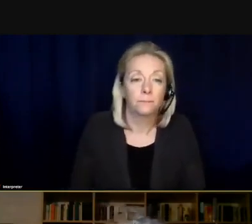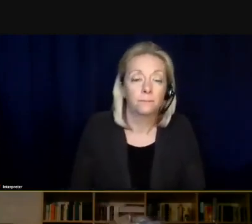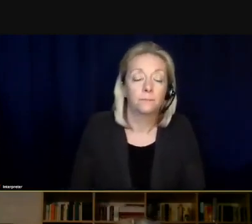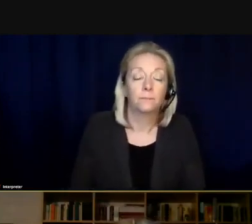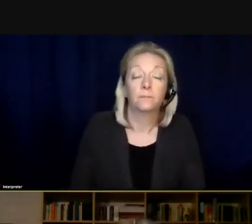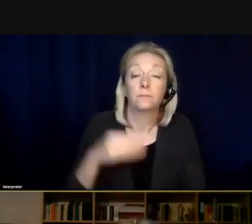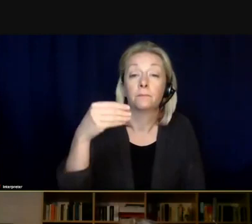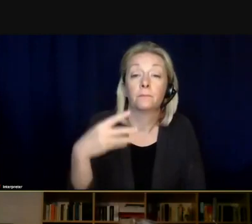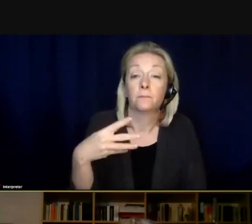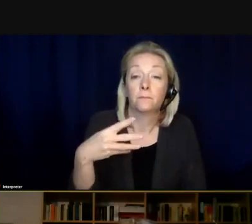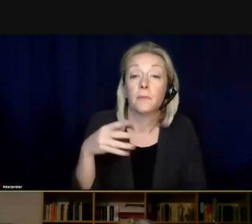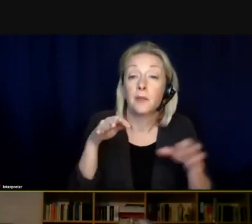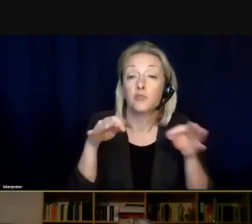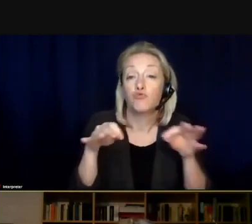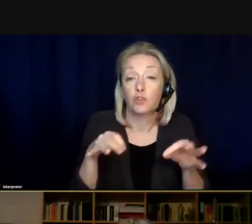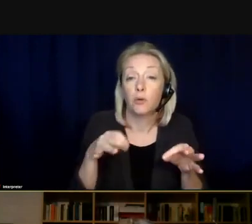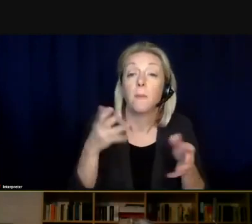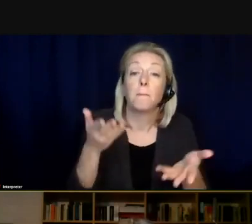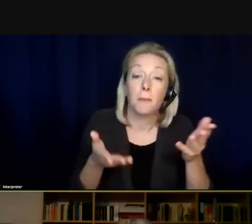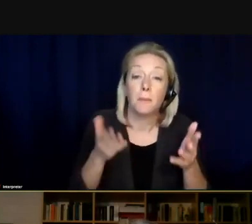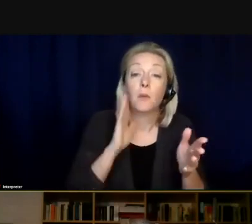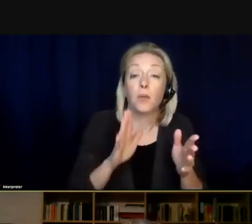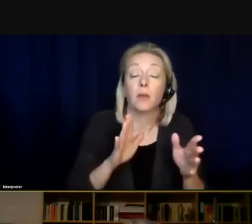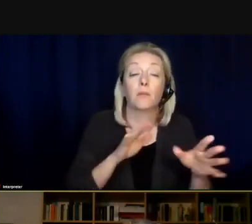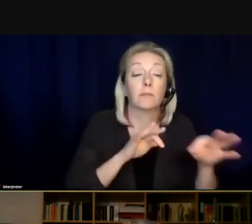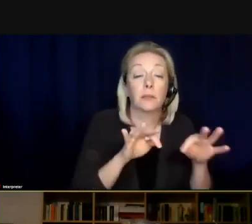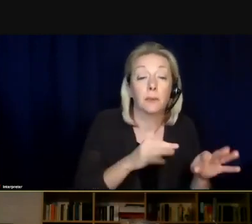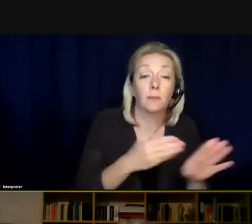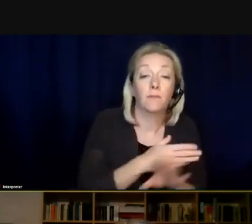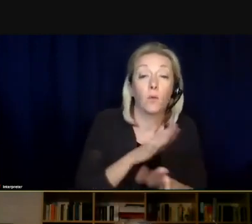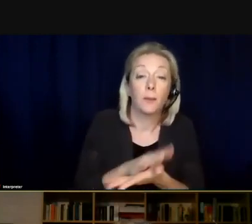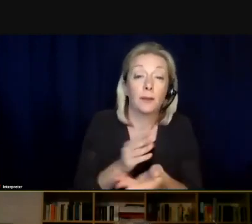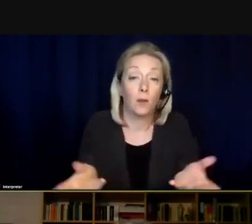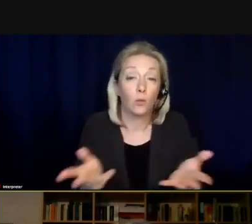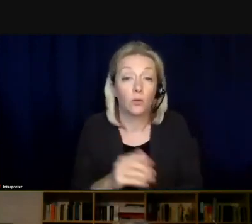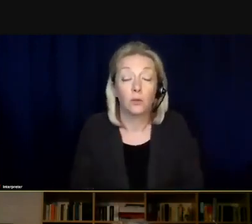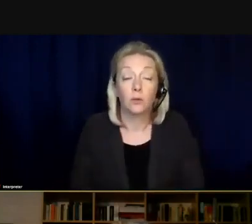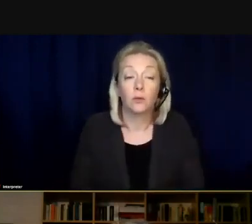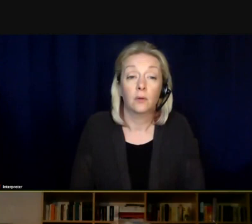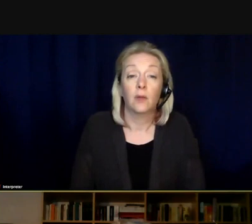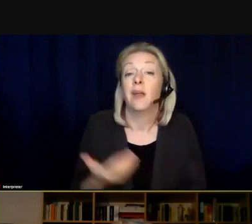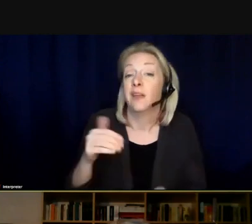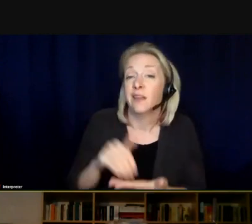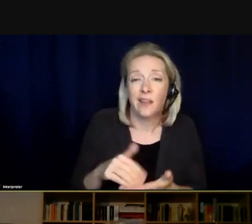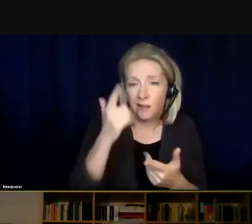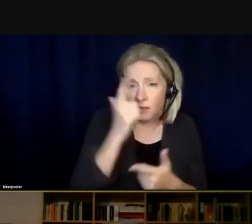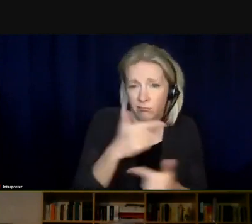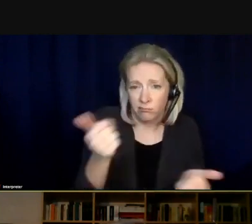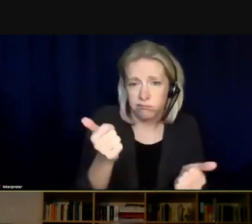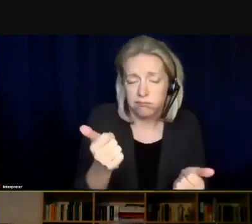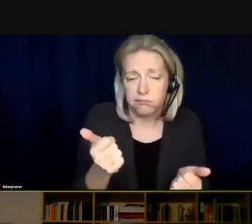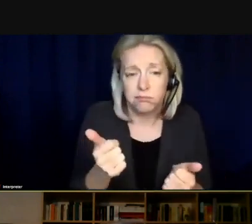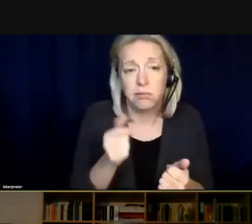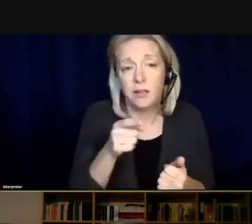general instructions that you might give to the student at the top of a quiz. Again, you can type anything you want.